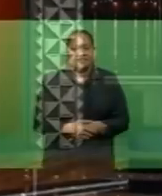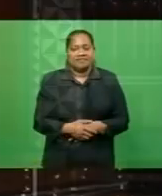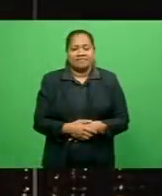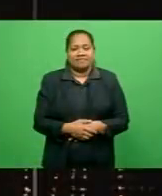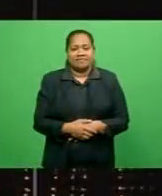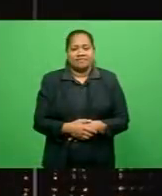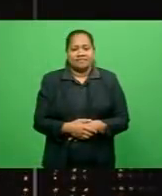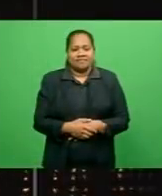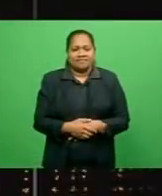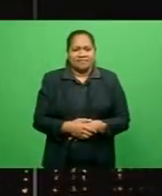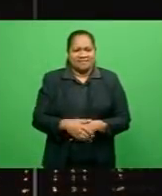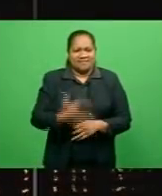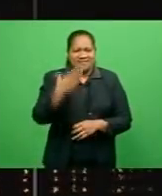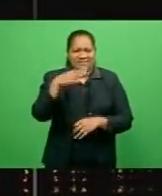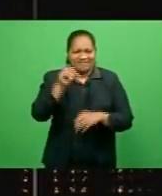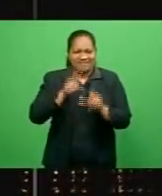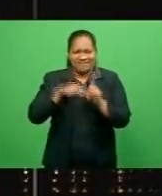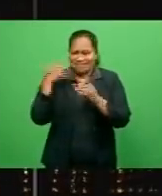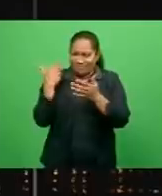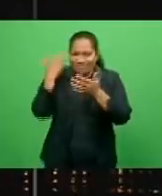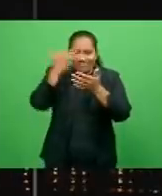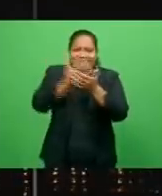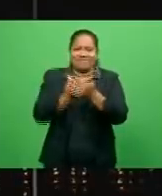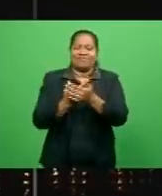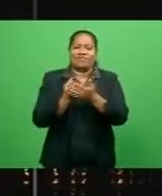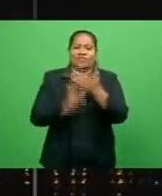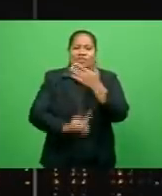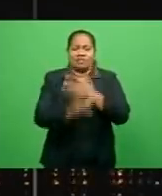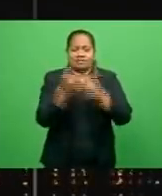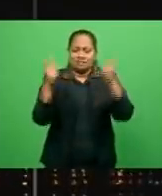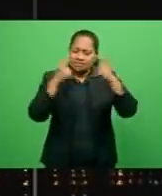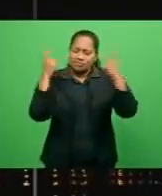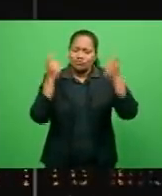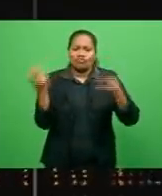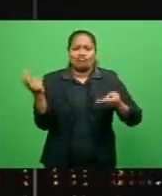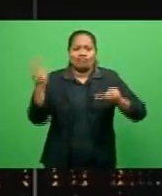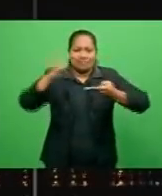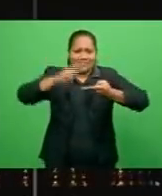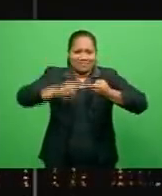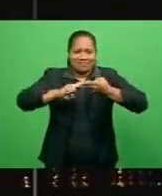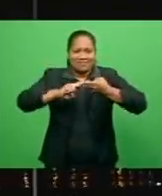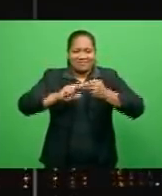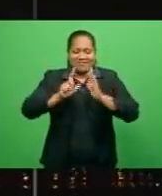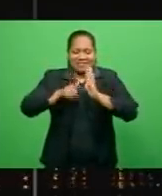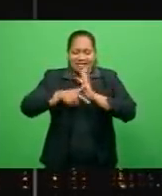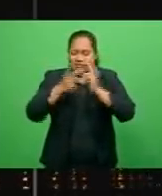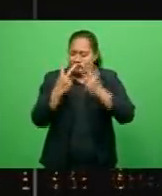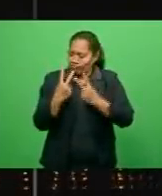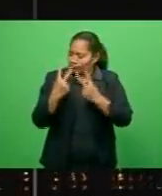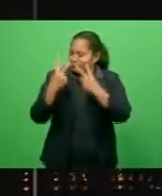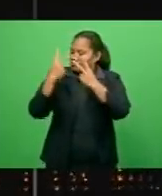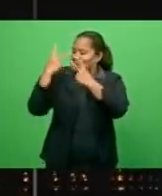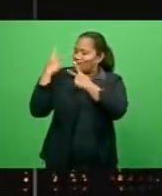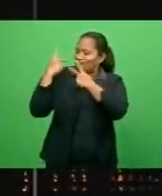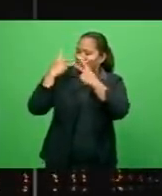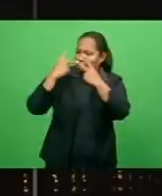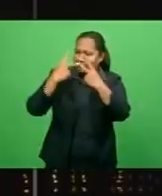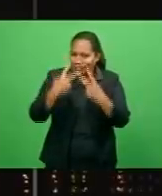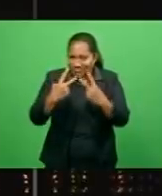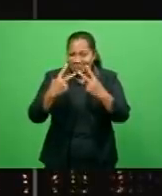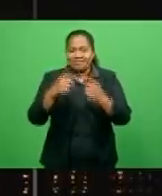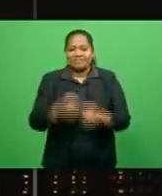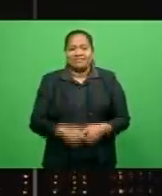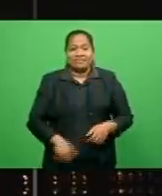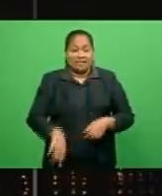Half a century of self-governance is a celebration of unity and a time of reflection. Celebrating 50 years of independence, Prime